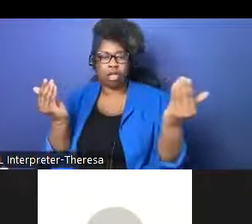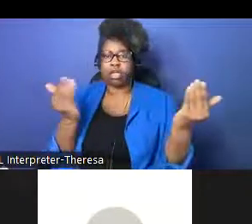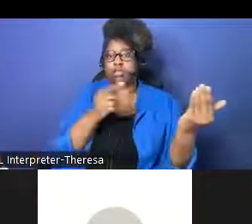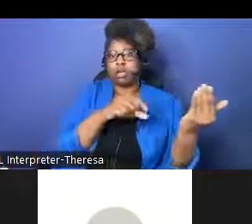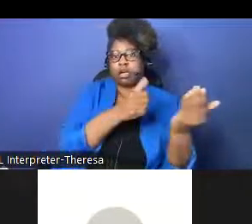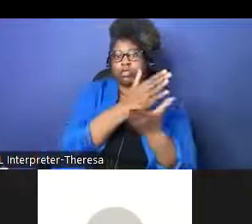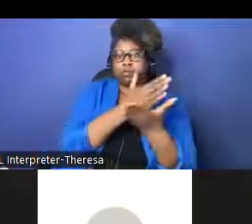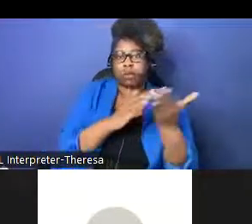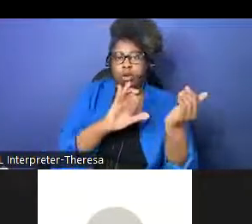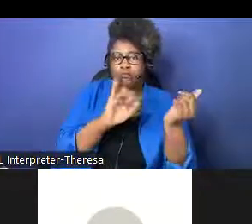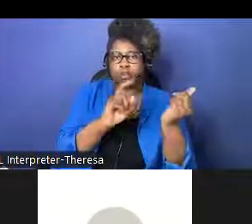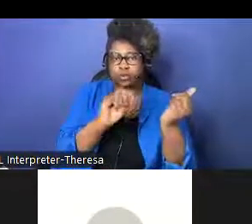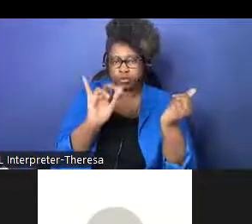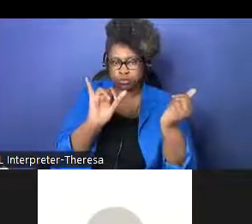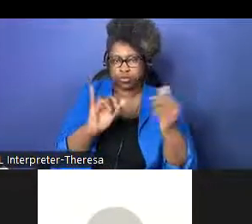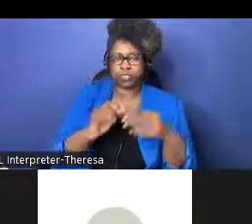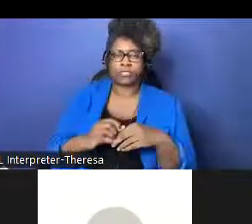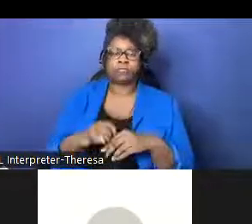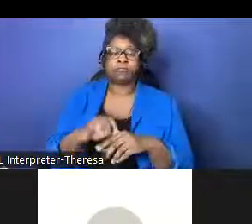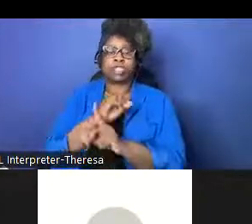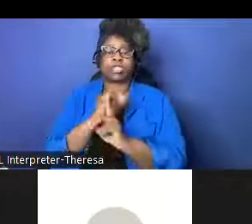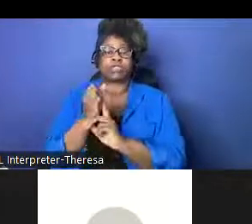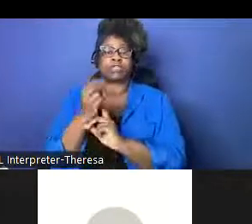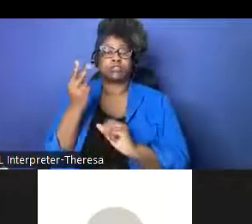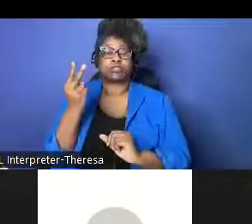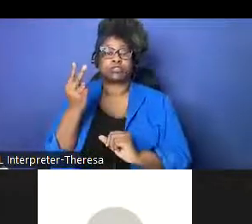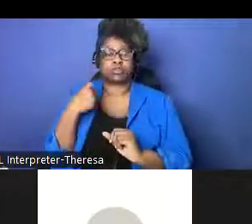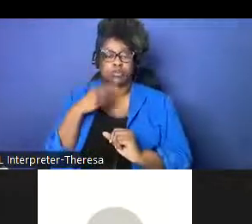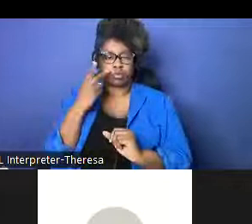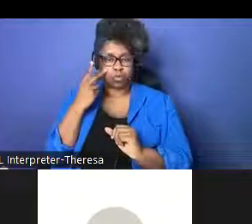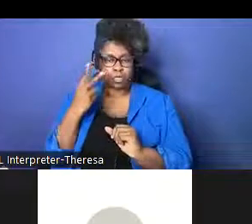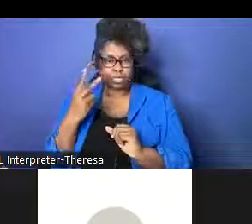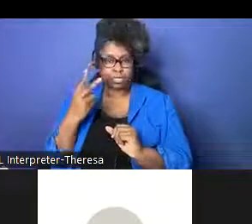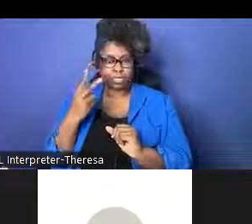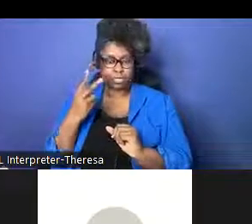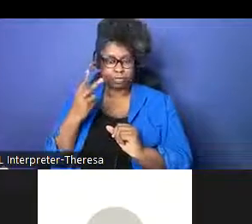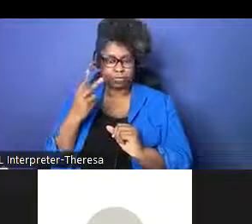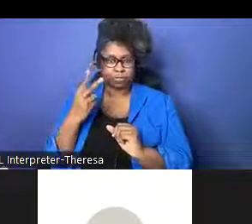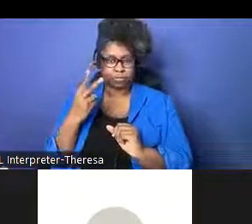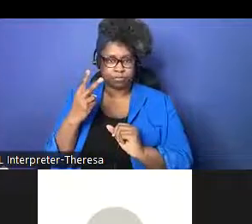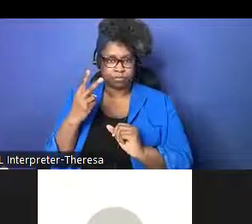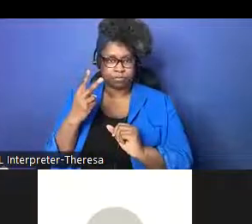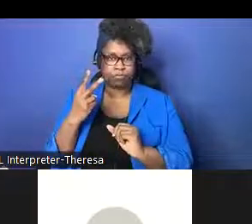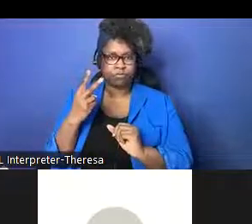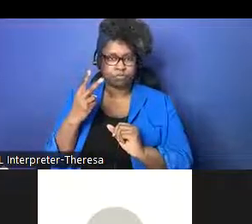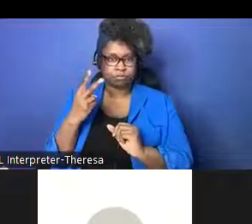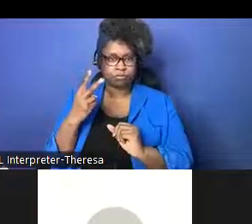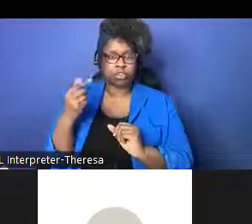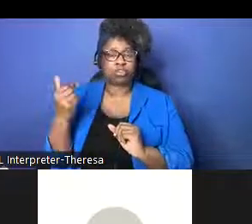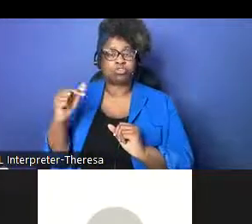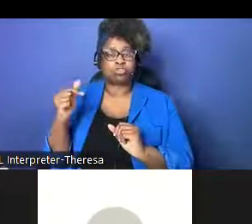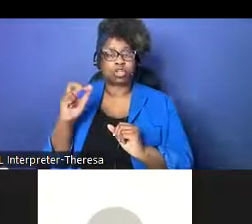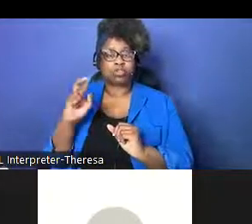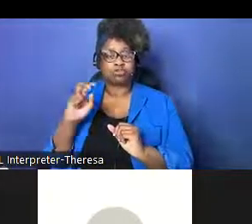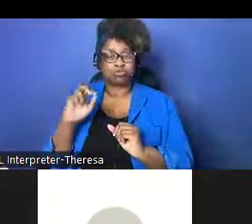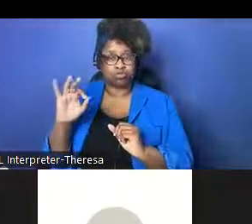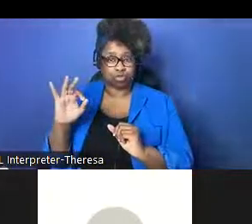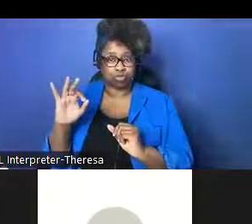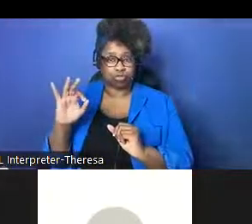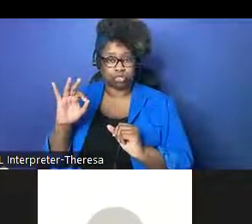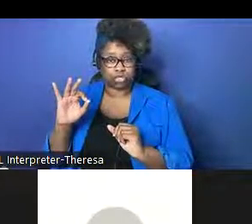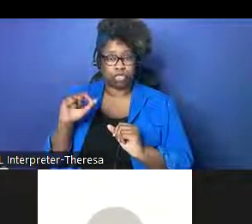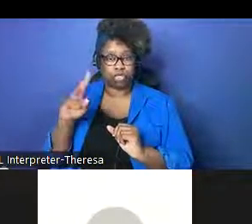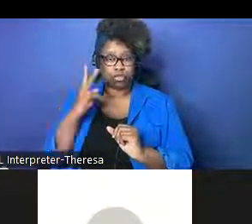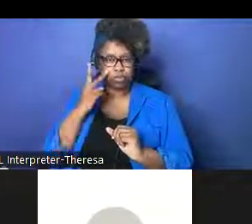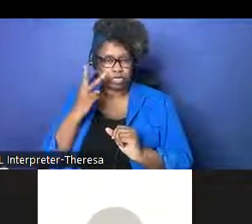Something else that we see in scenario 2 in particular is the pervasiveness of green roofs, as you will see throughout